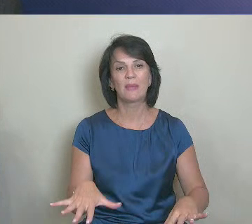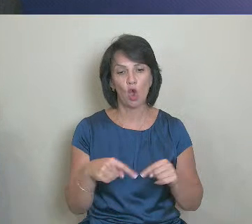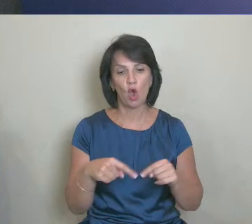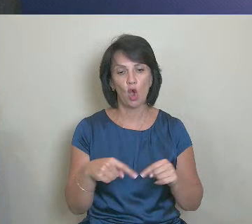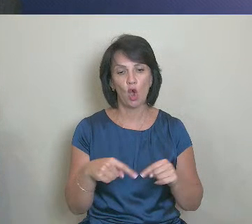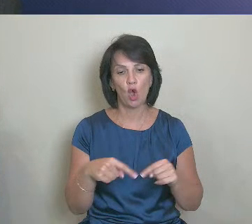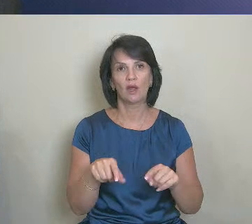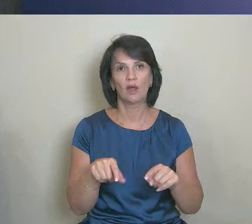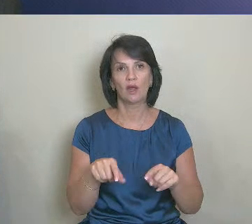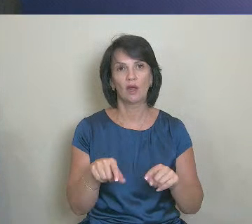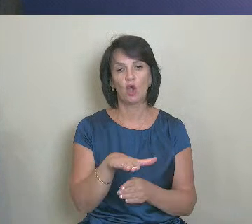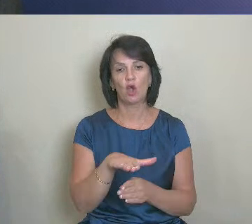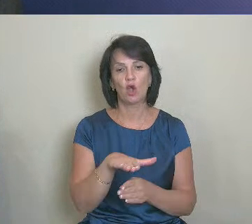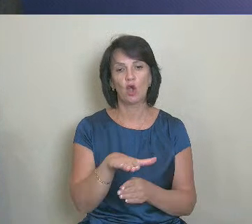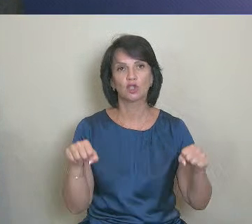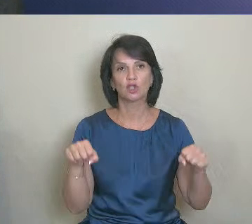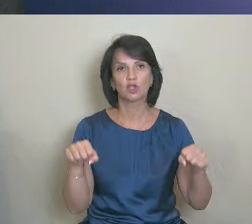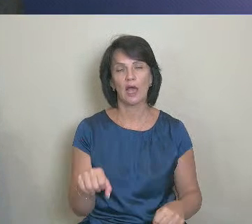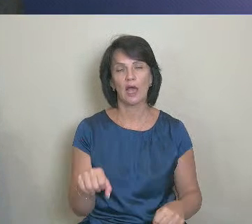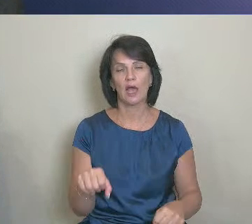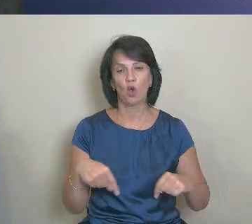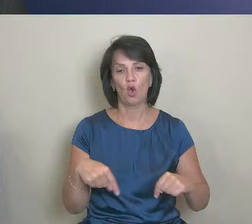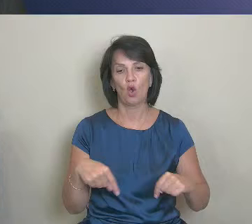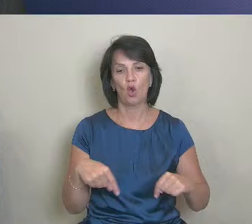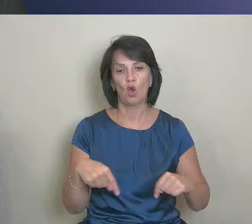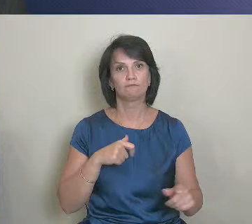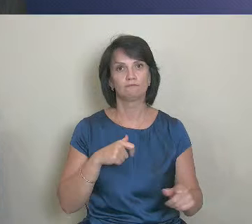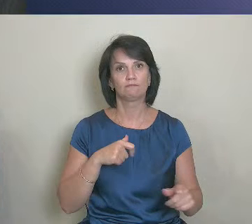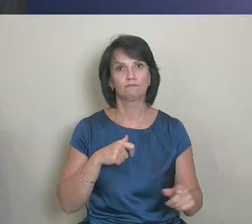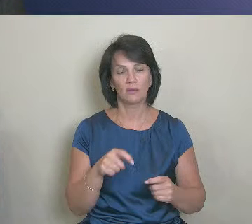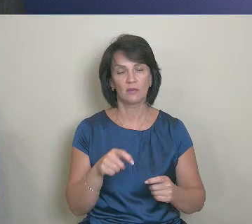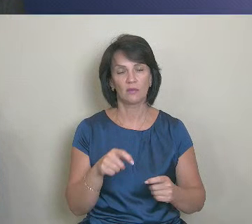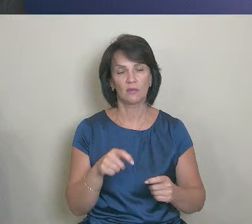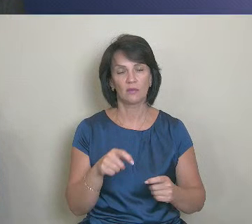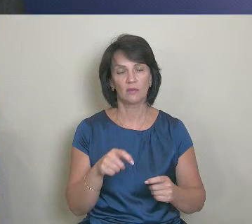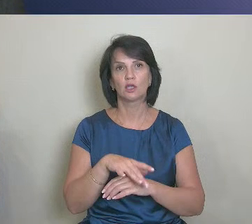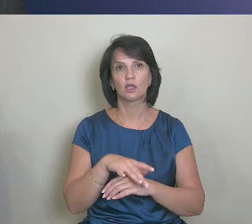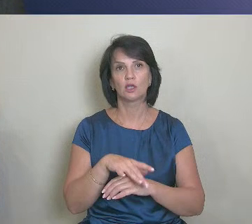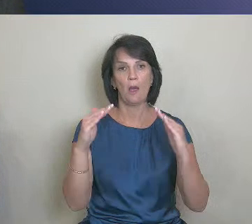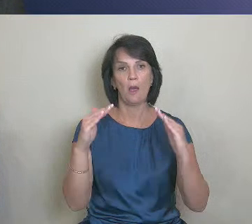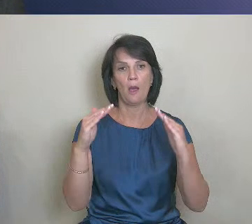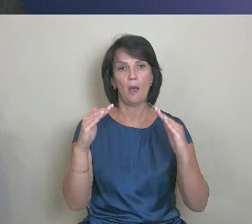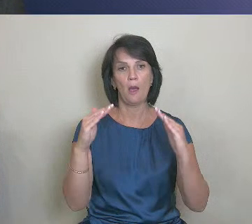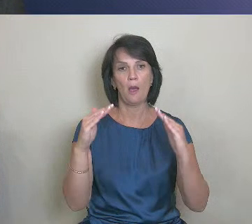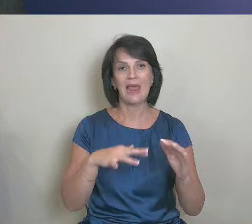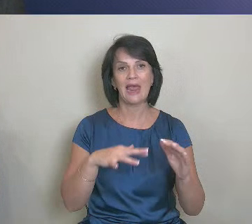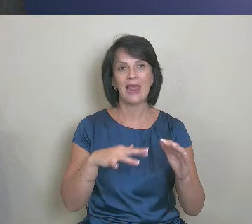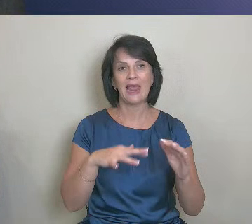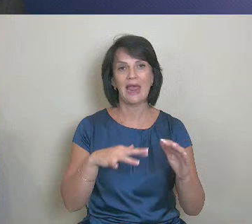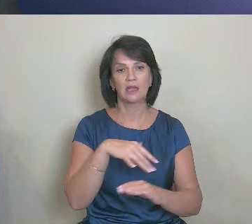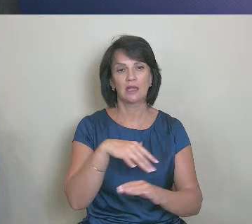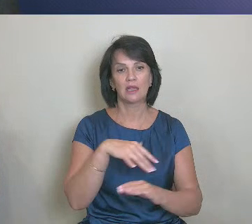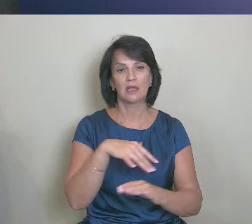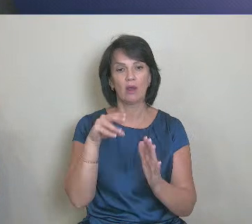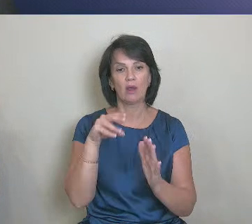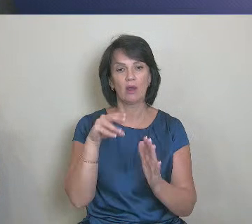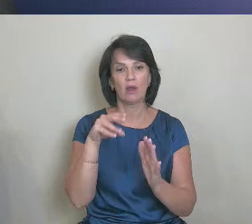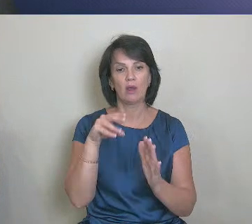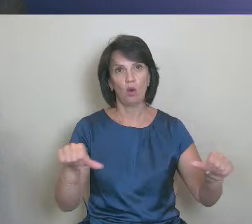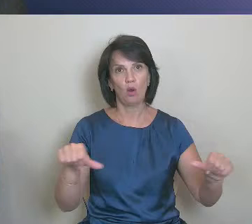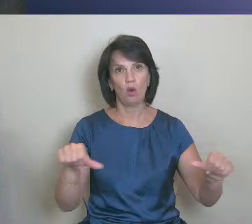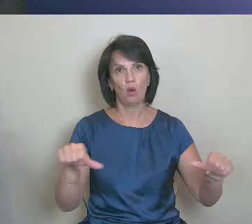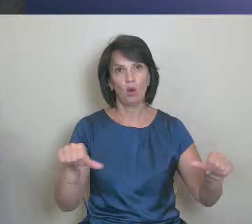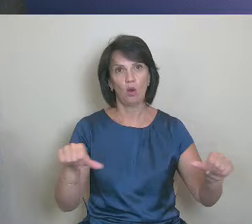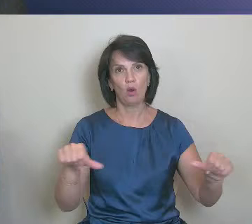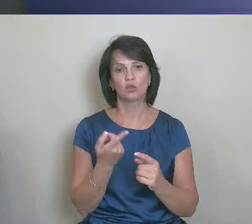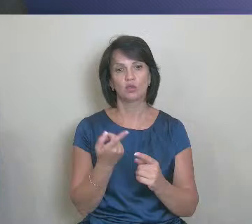Local governments should actively participate at this stage too, because the premises for